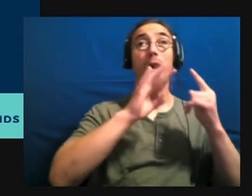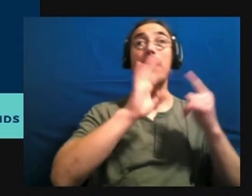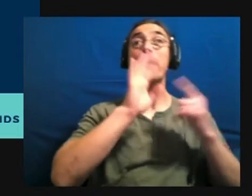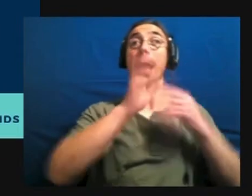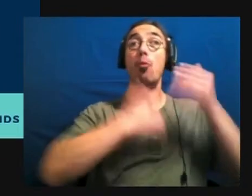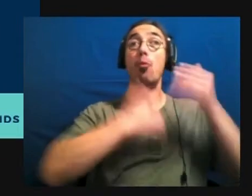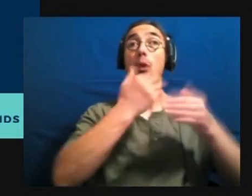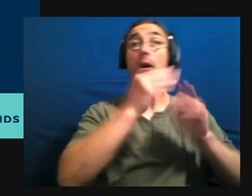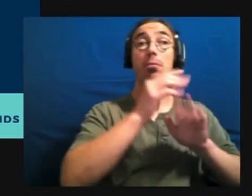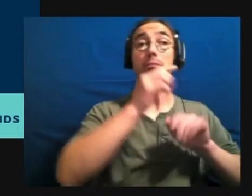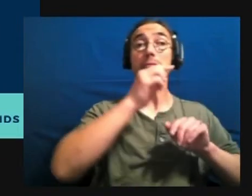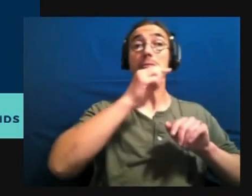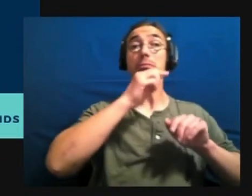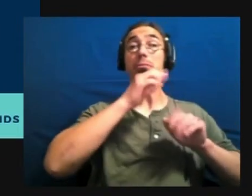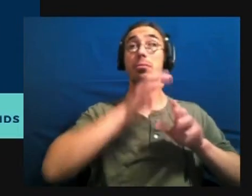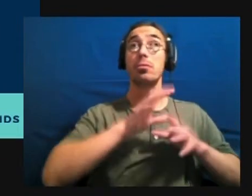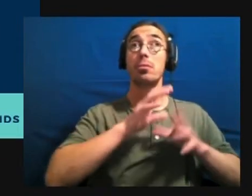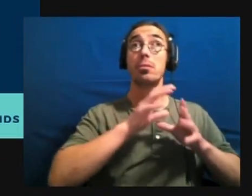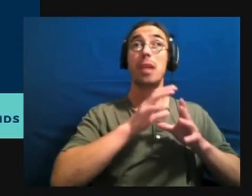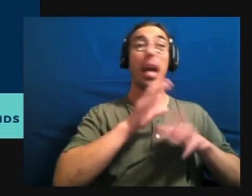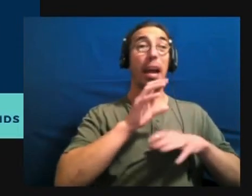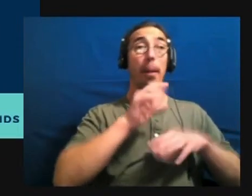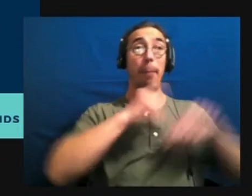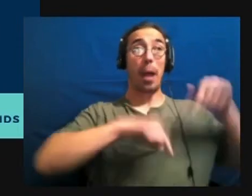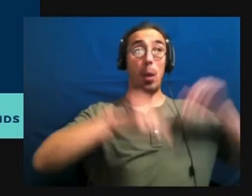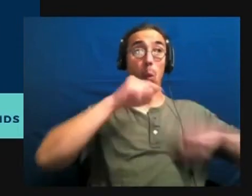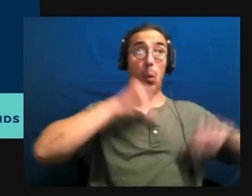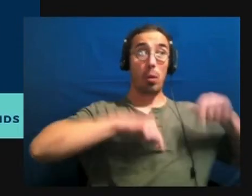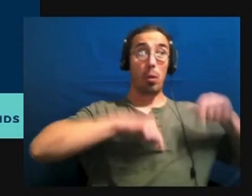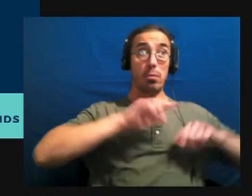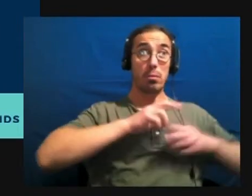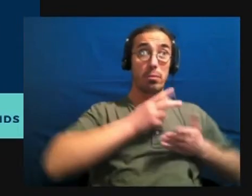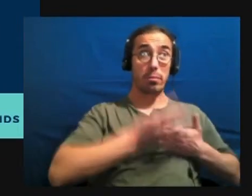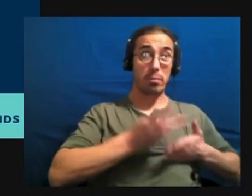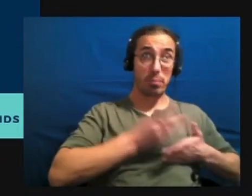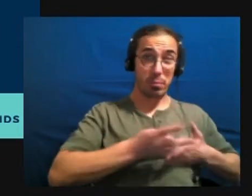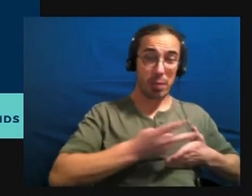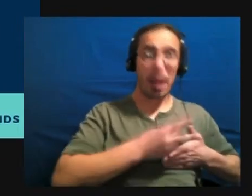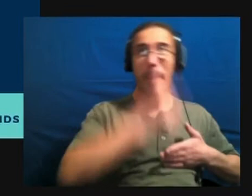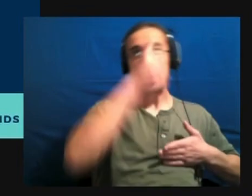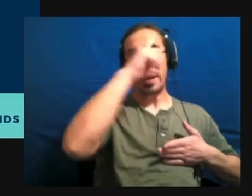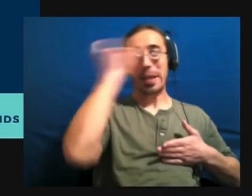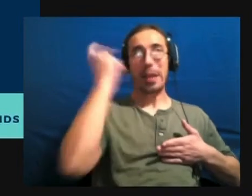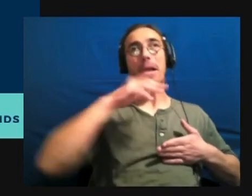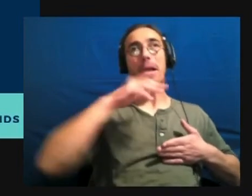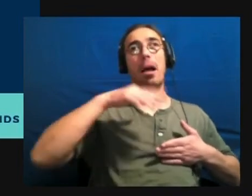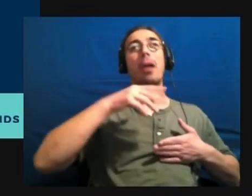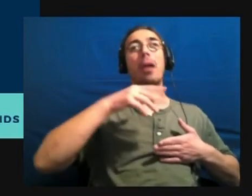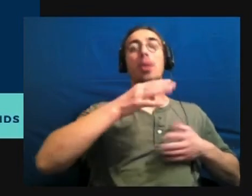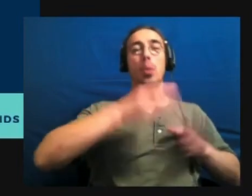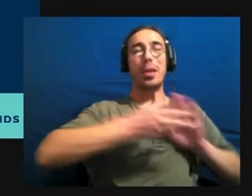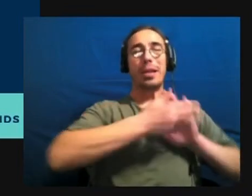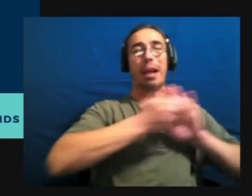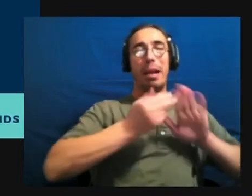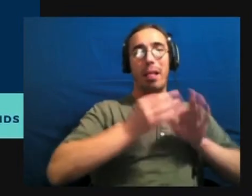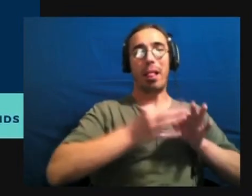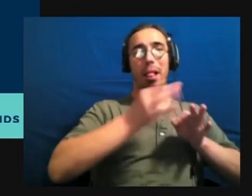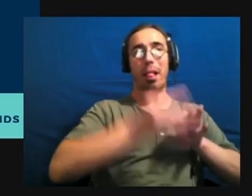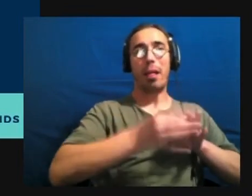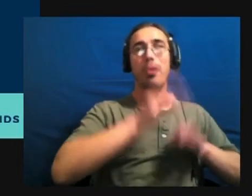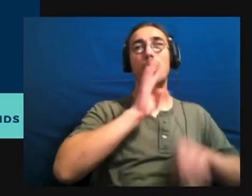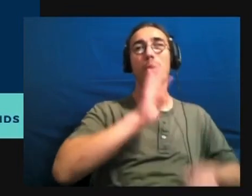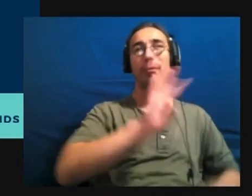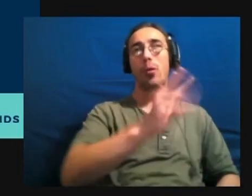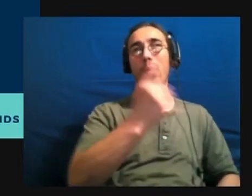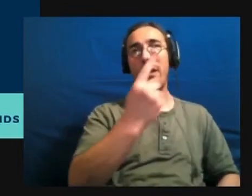we pushed too much too soon. My daughter was not medically diagnosed until she was 4.5. So if we don't do the early intervention